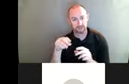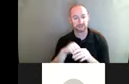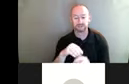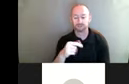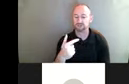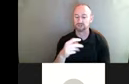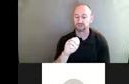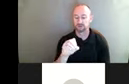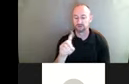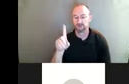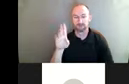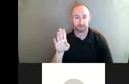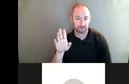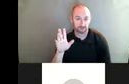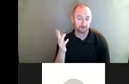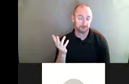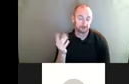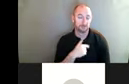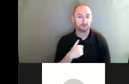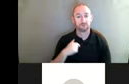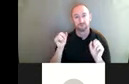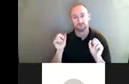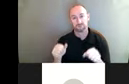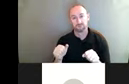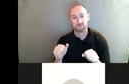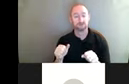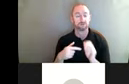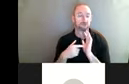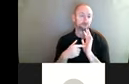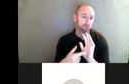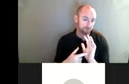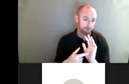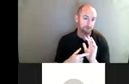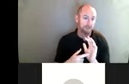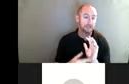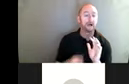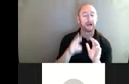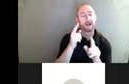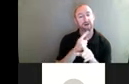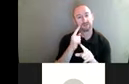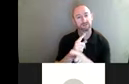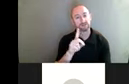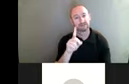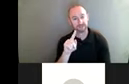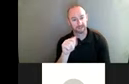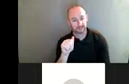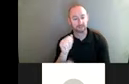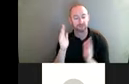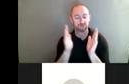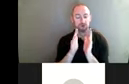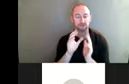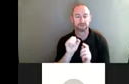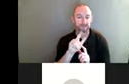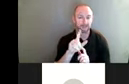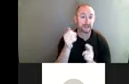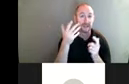geodatabases. And we could actually display high accuracy data at very small scales and very